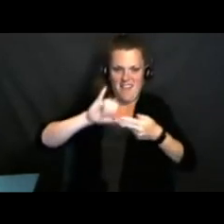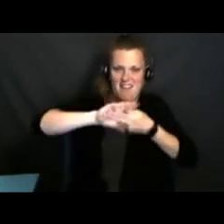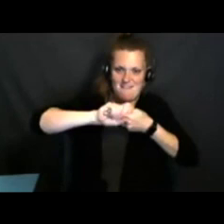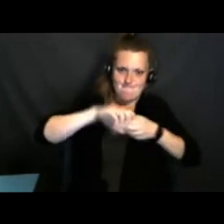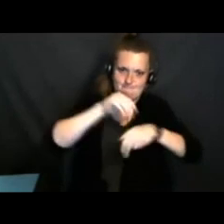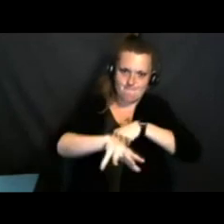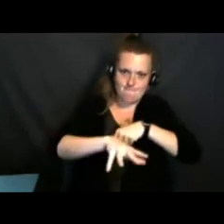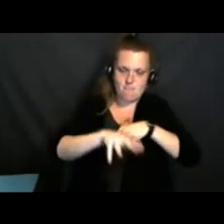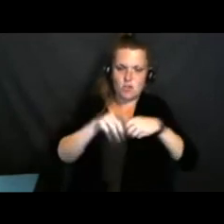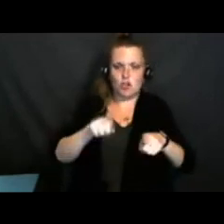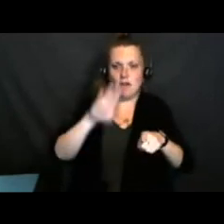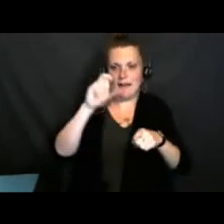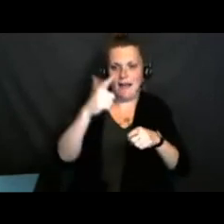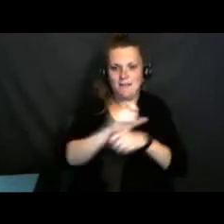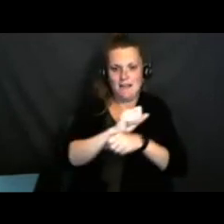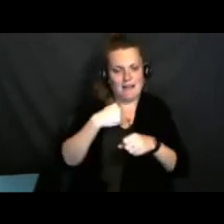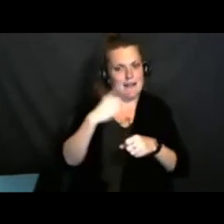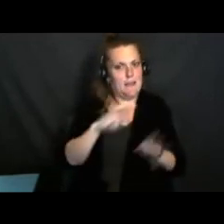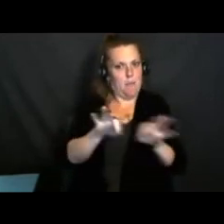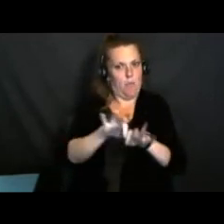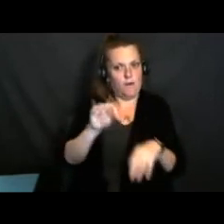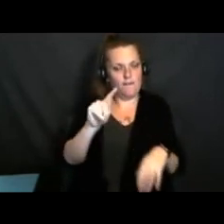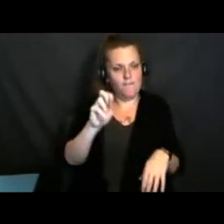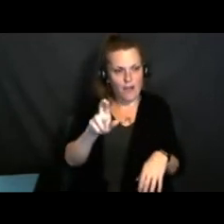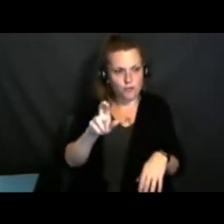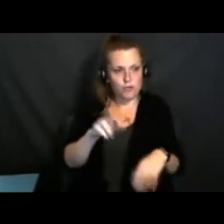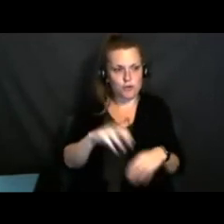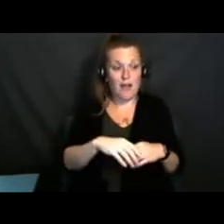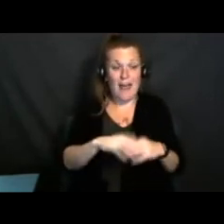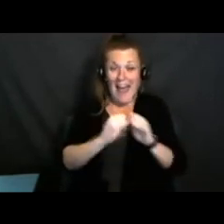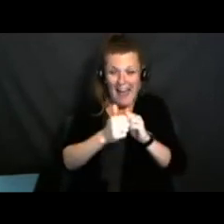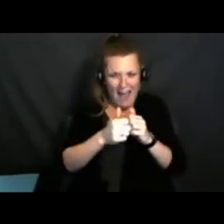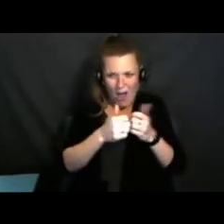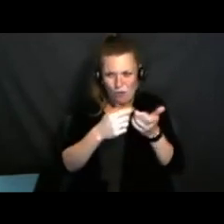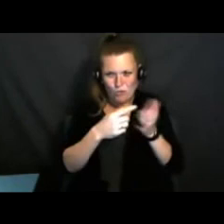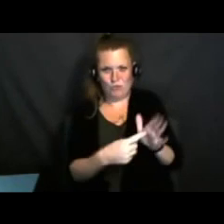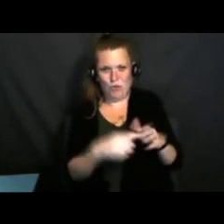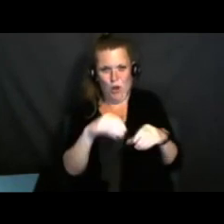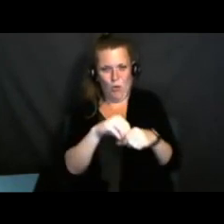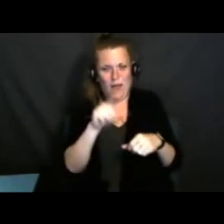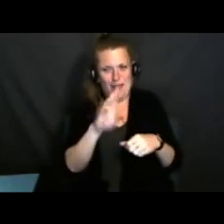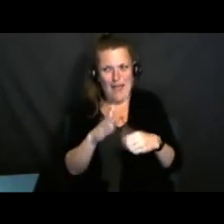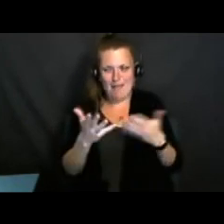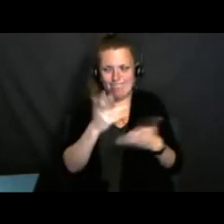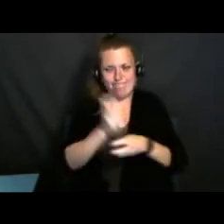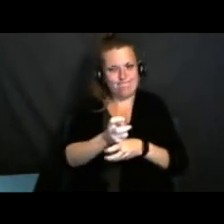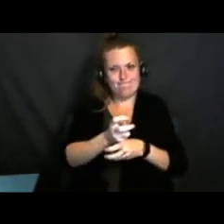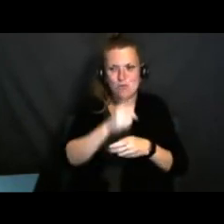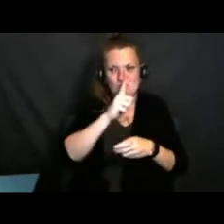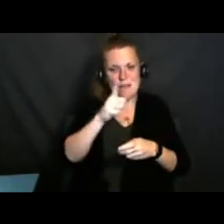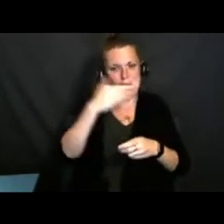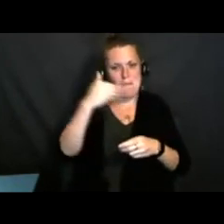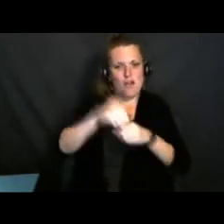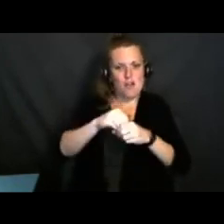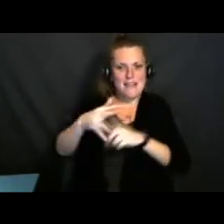cognitive tasks. And for that to emerge in the lab, it needs to be a more kind of contextualized and dynamic